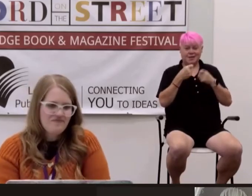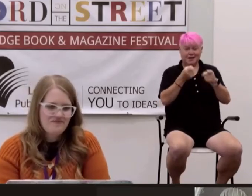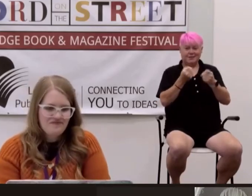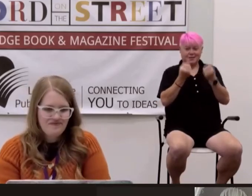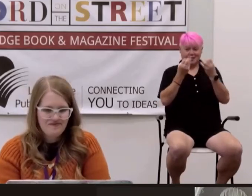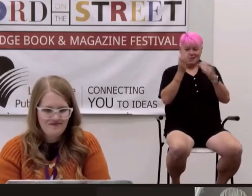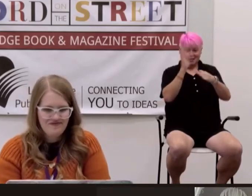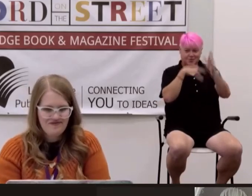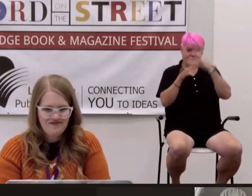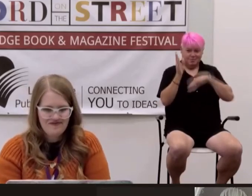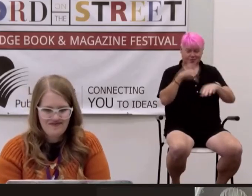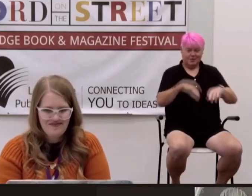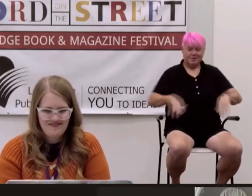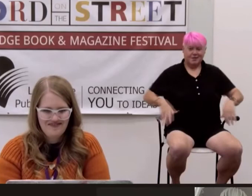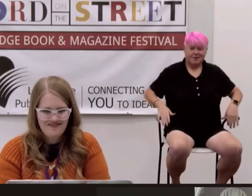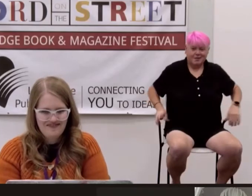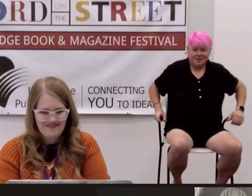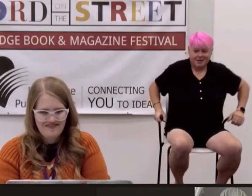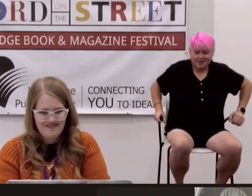trouble?